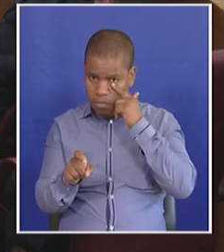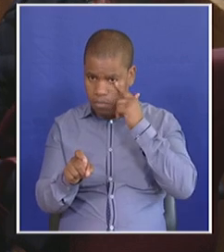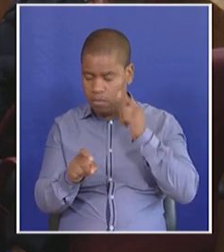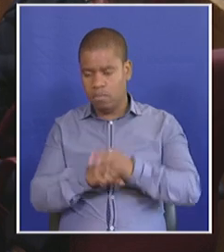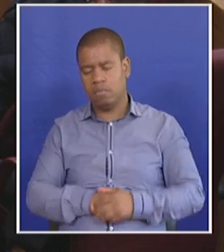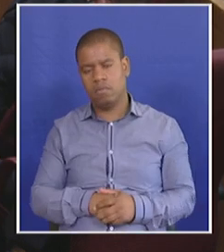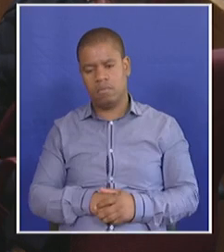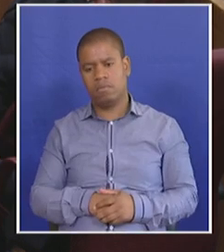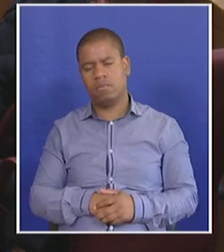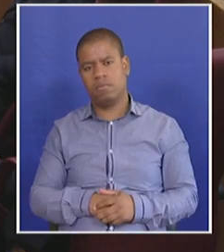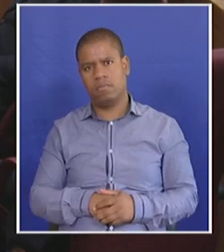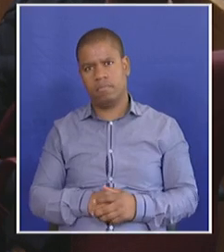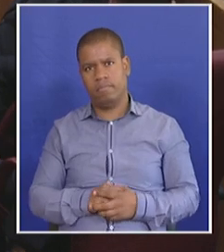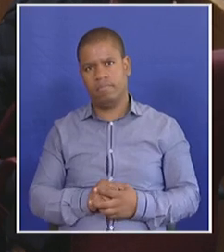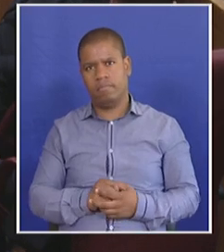one can just